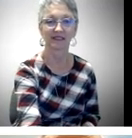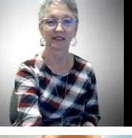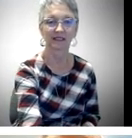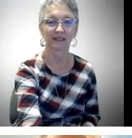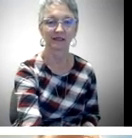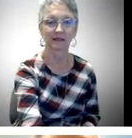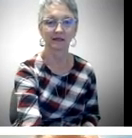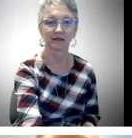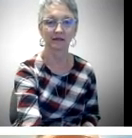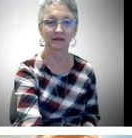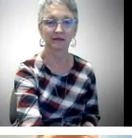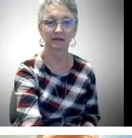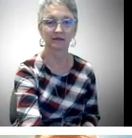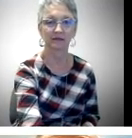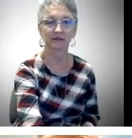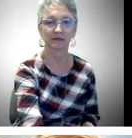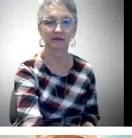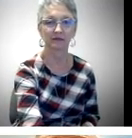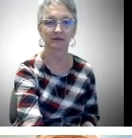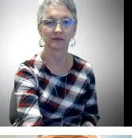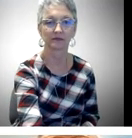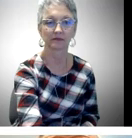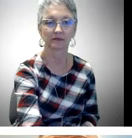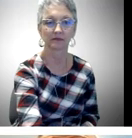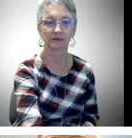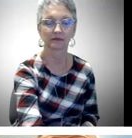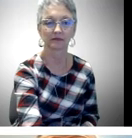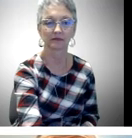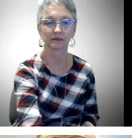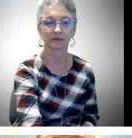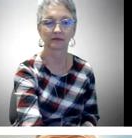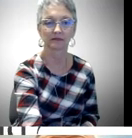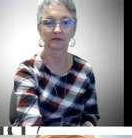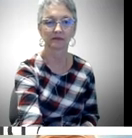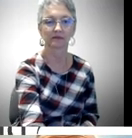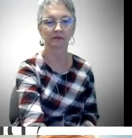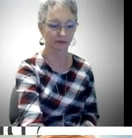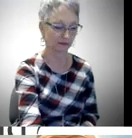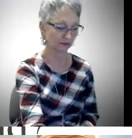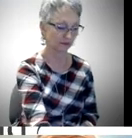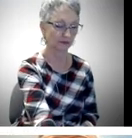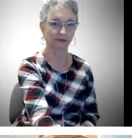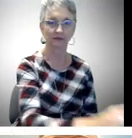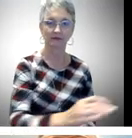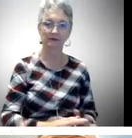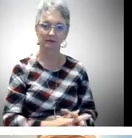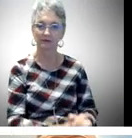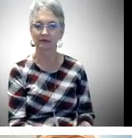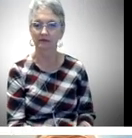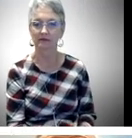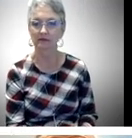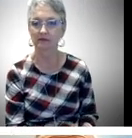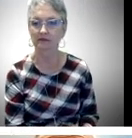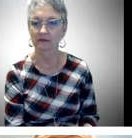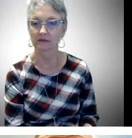person, so a person could say, I want the person to help me make medical decisions, I want, or mental health